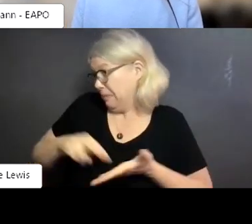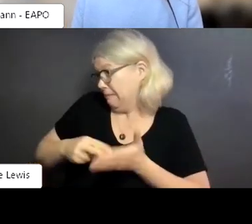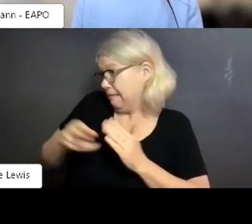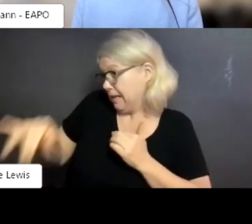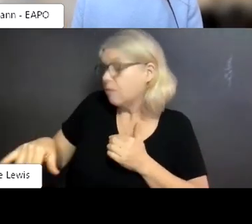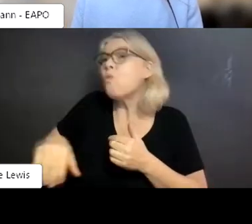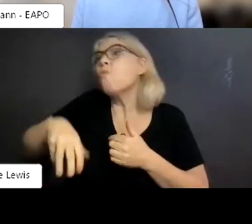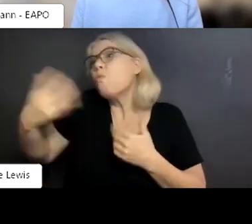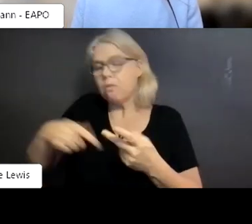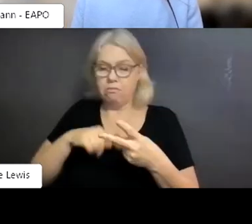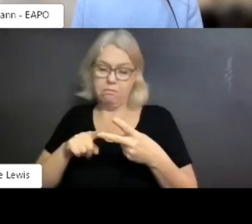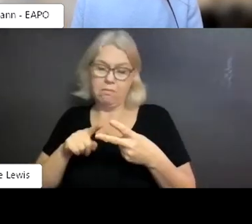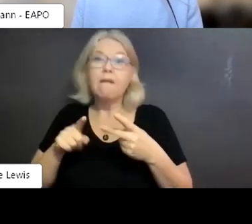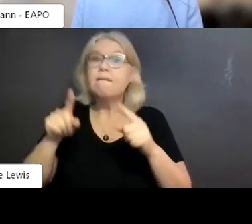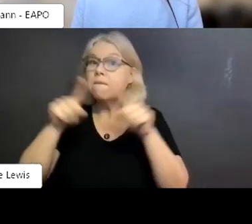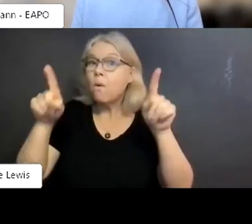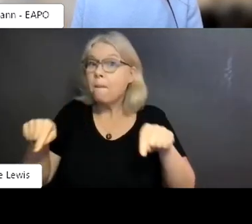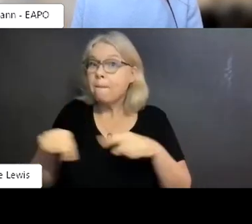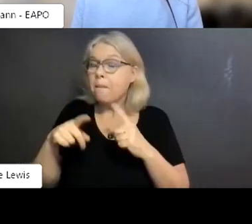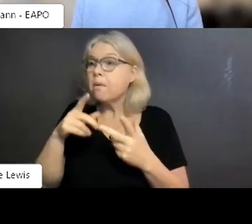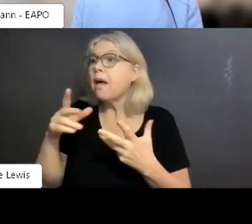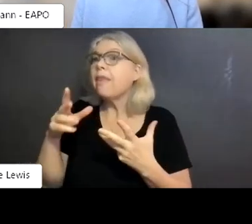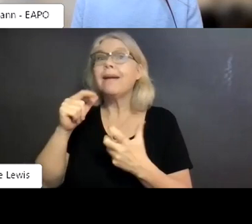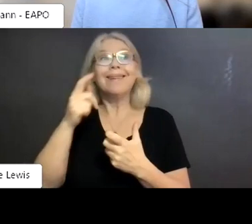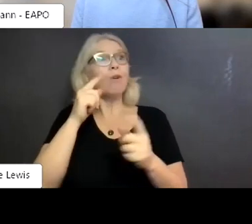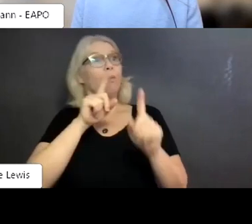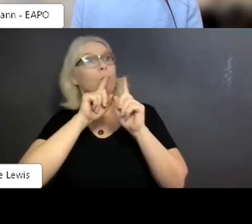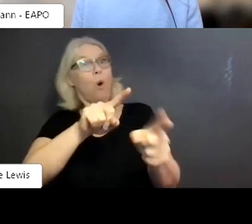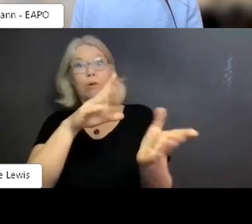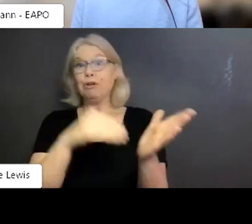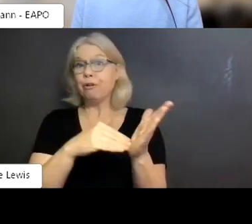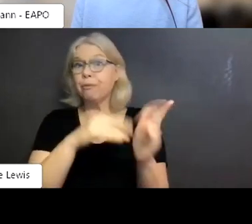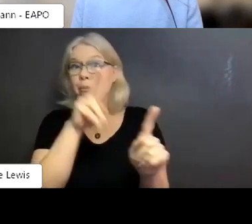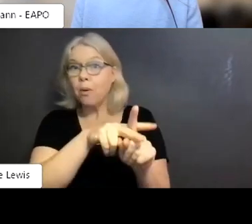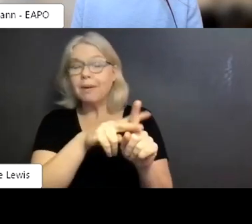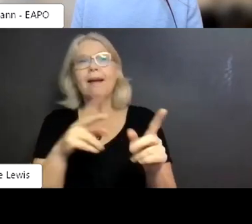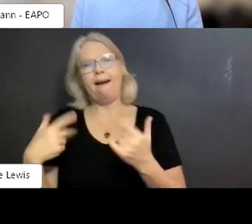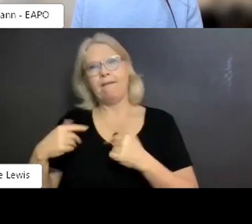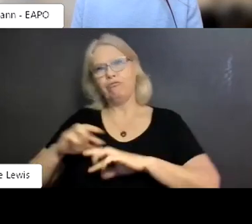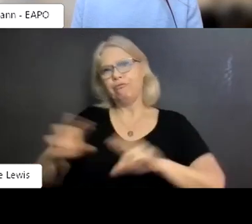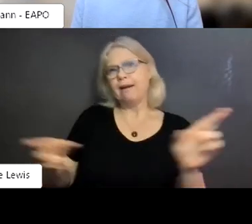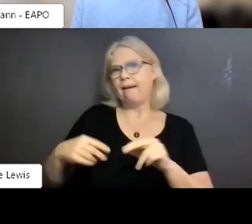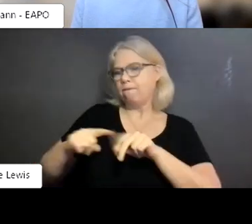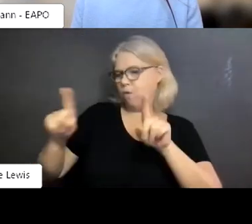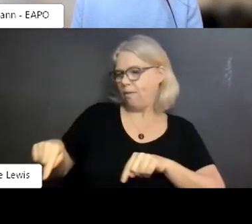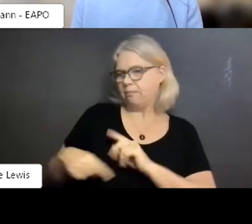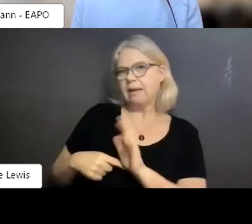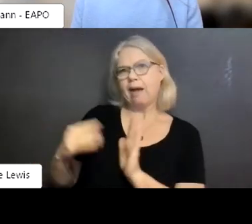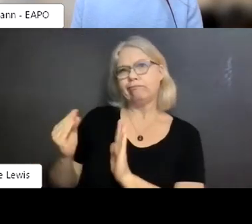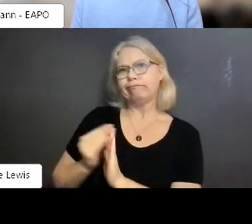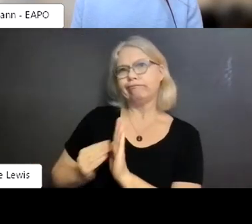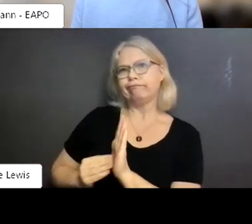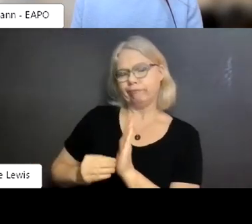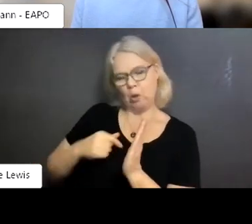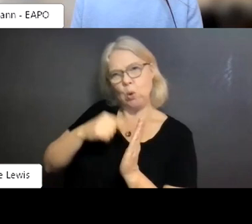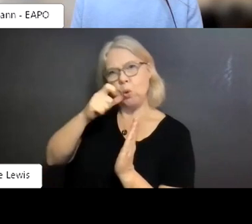to appointments. So that form has a section that specifically has the name of the partner, the relationship to the person living